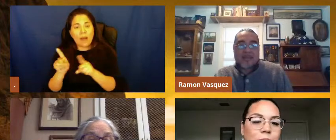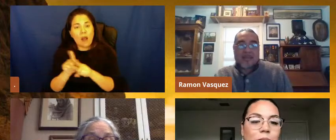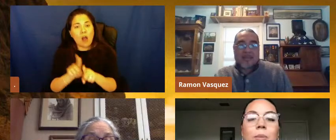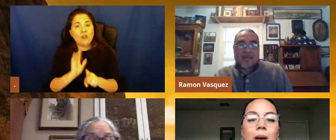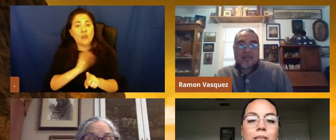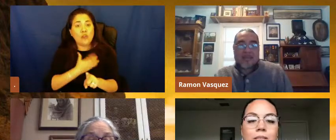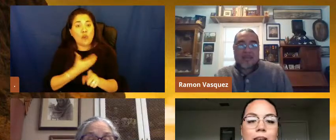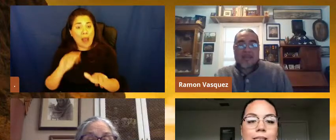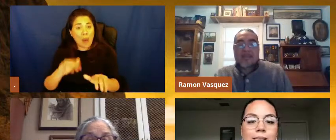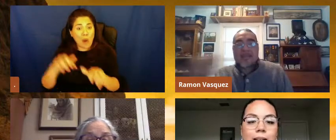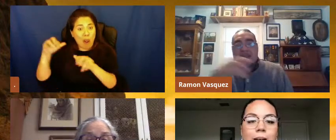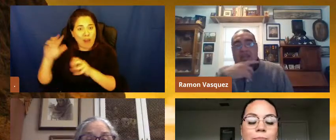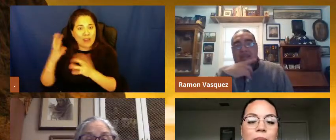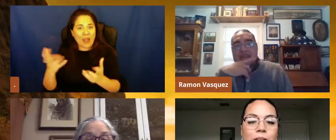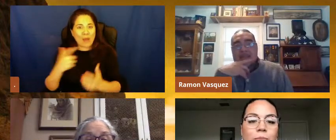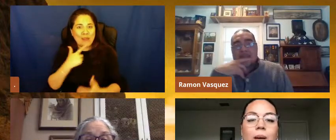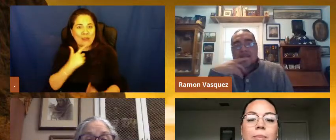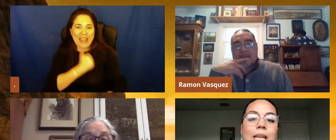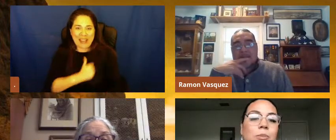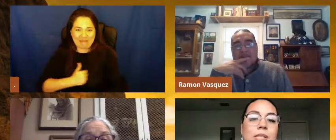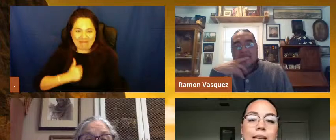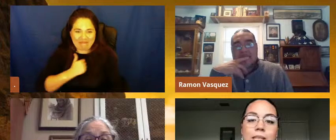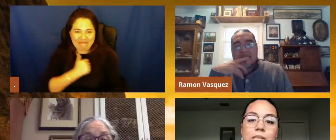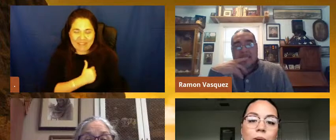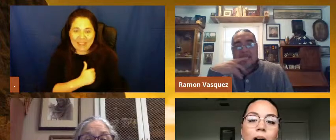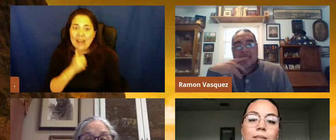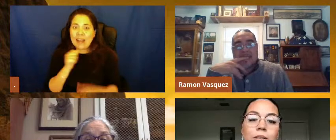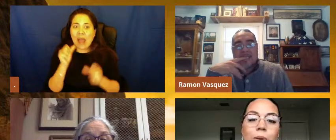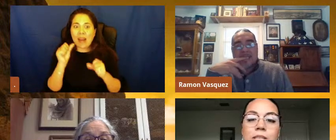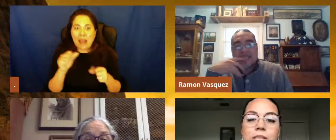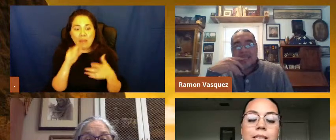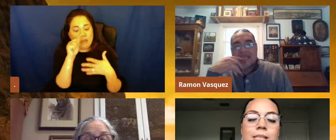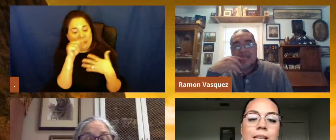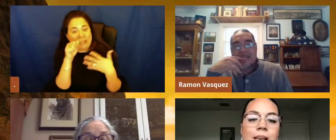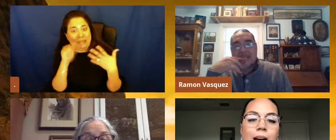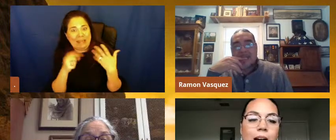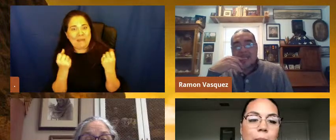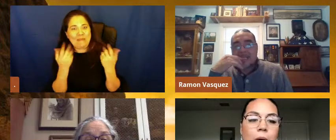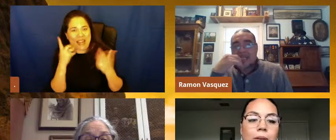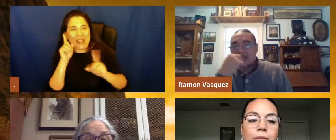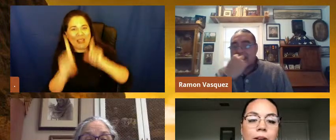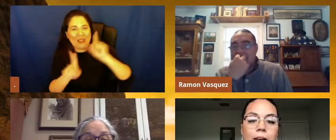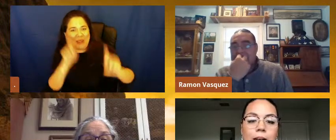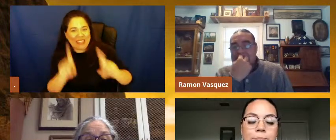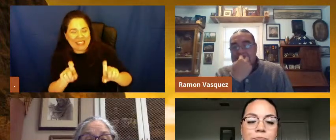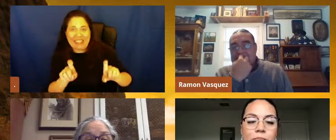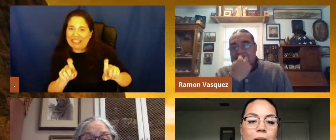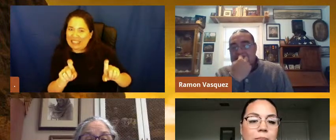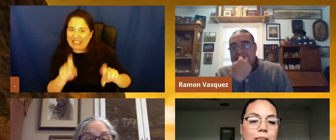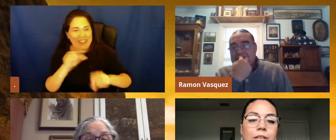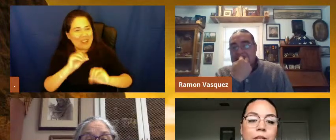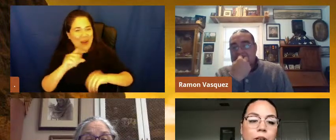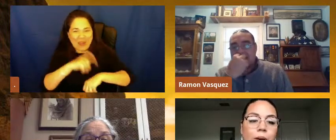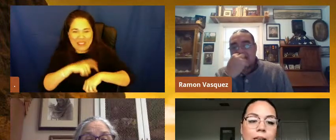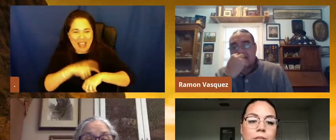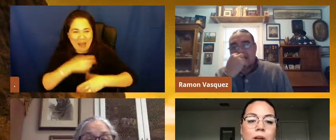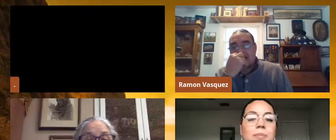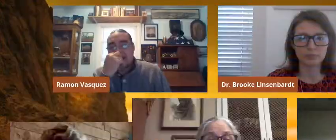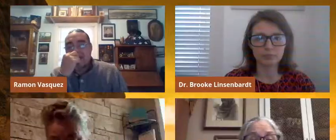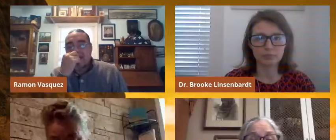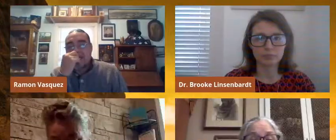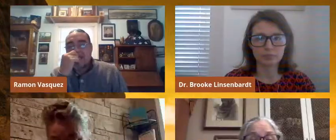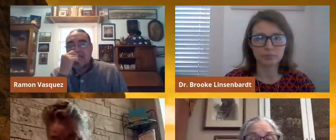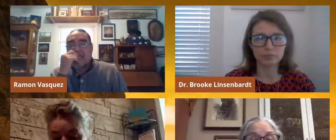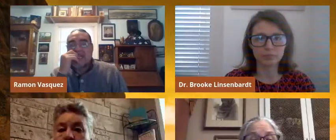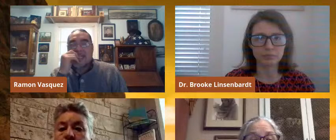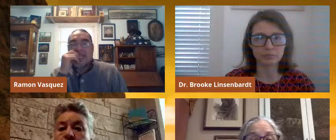audience, I did want to apologize not being able to get to all of the questions. However, I believe they're going to go ahead and drop